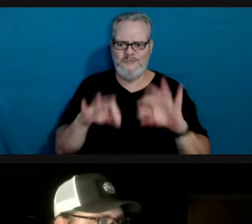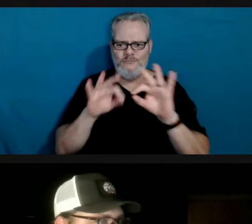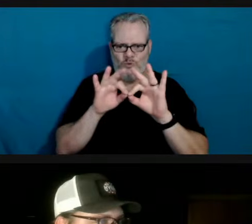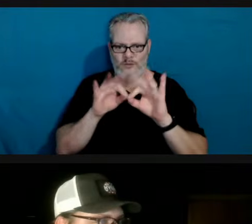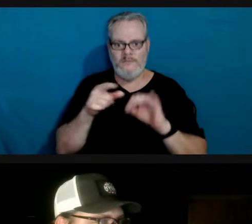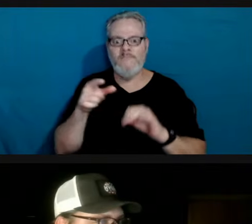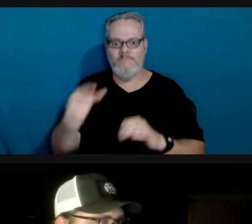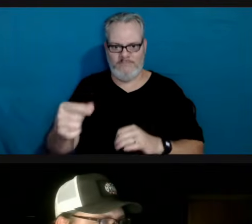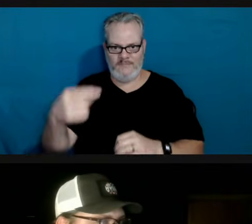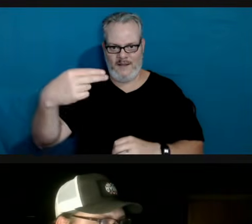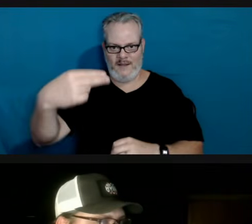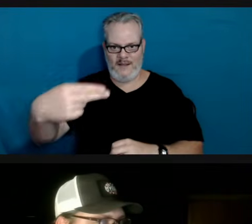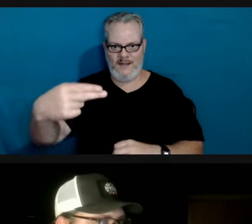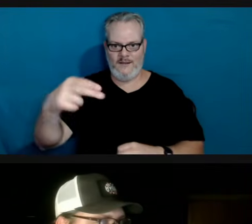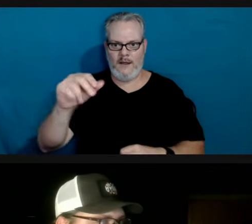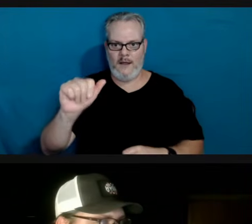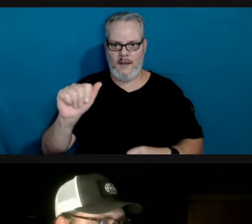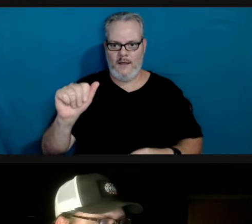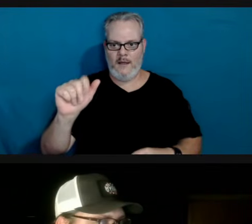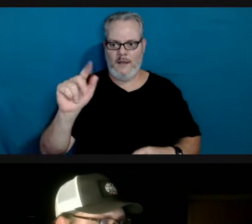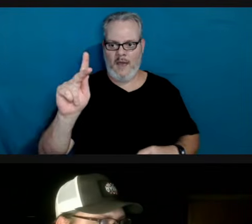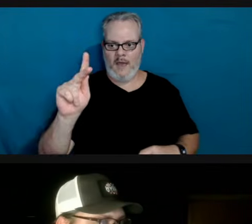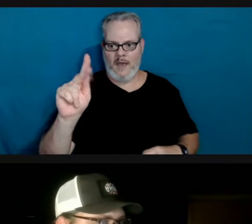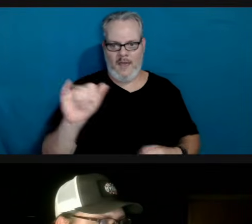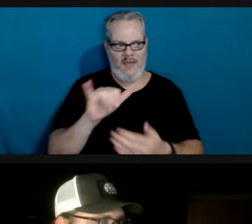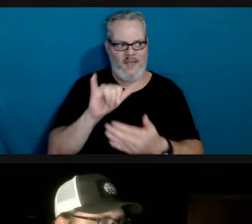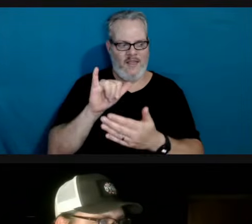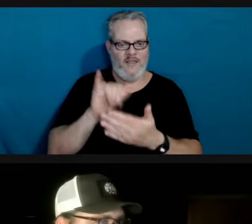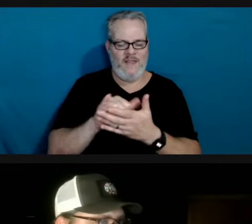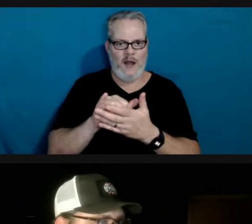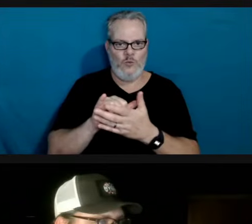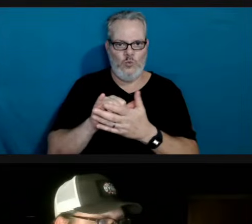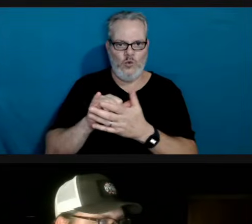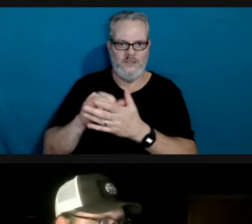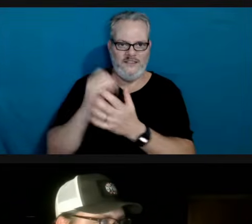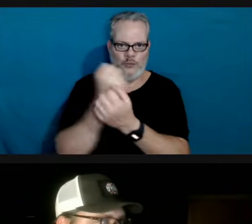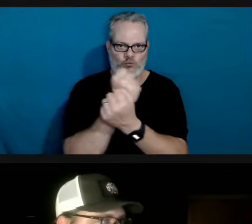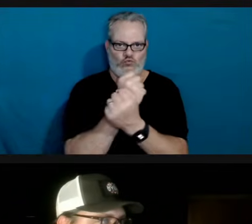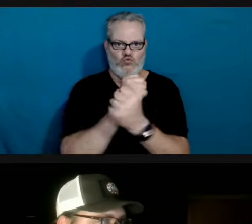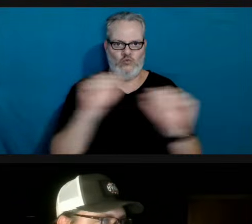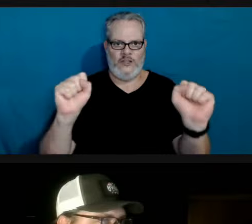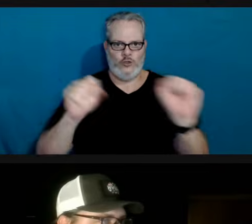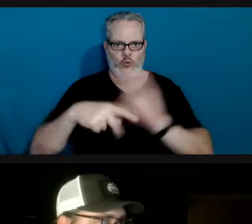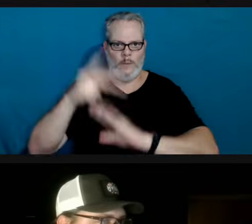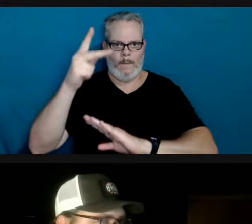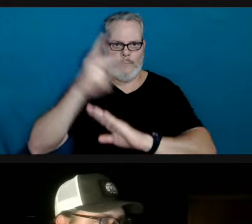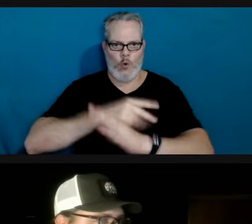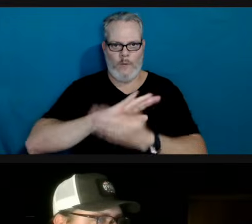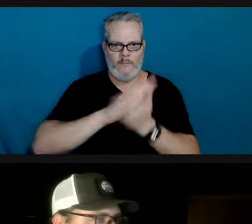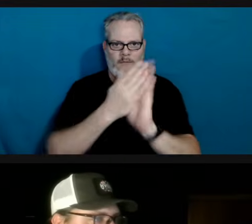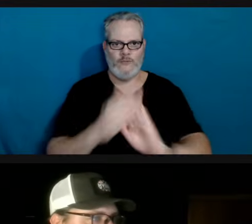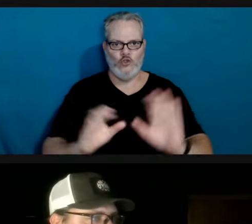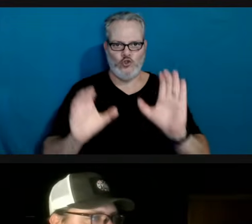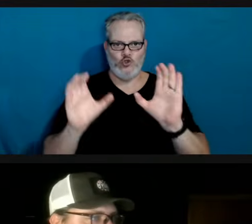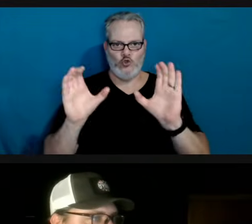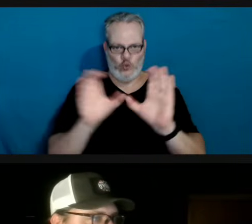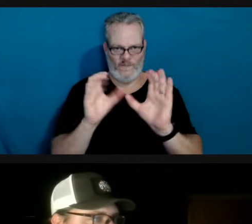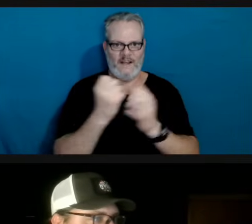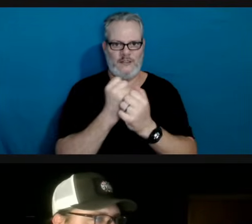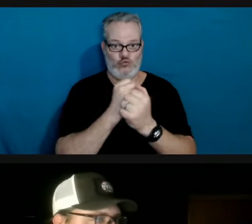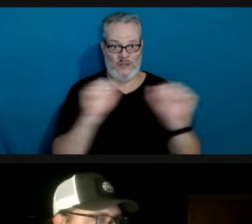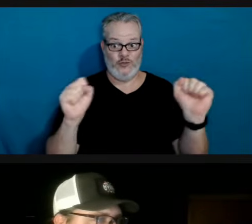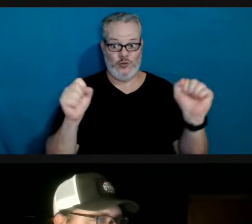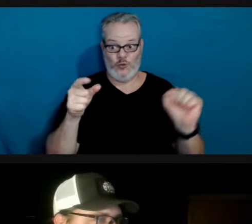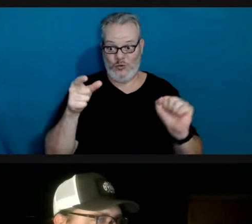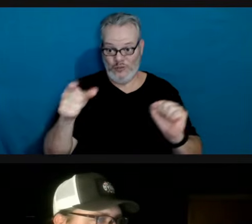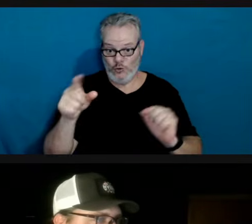Kīlauea Alliance. This was a rescue program they did to get certified in rescuing. You can check them out at their website